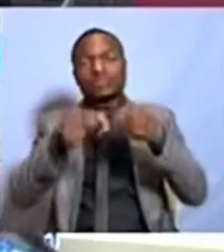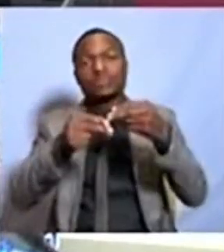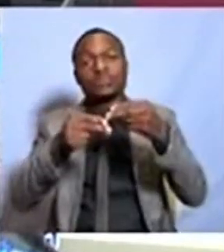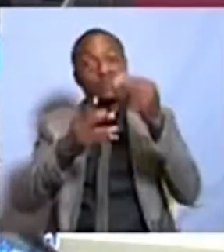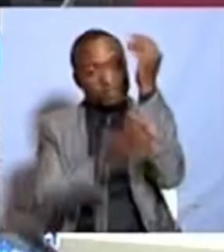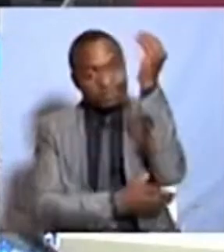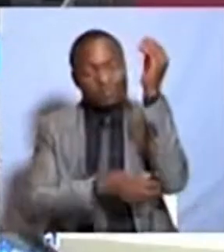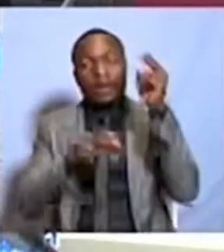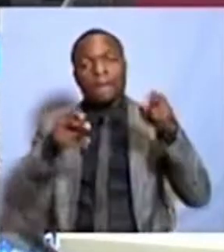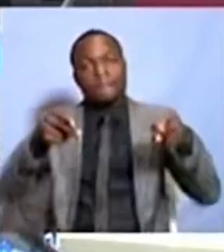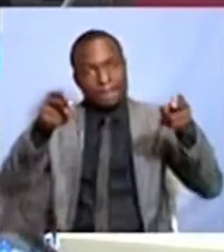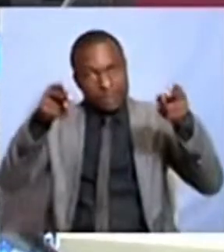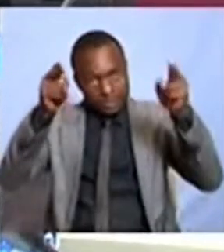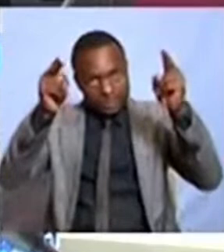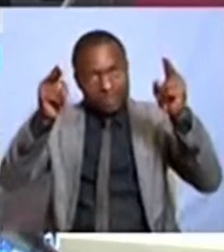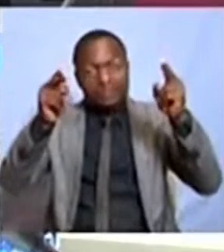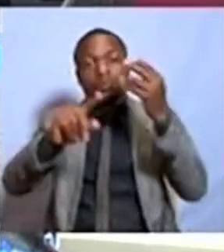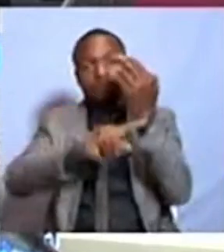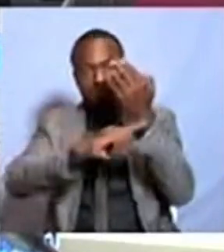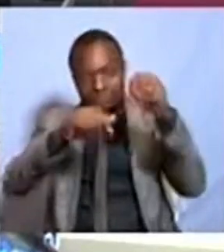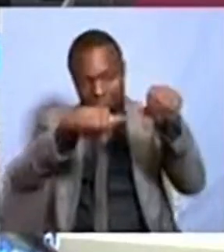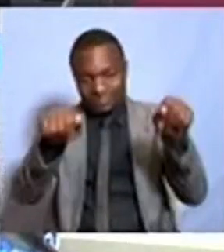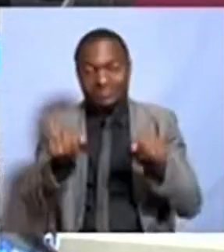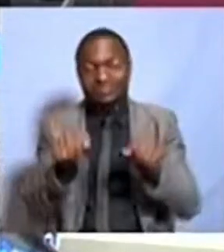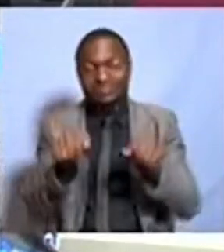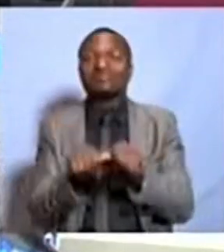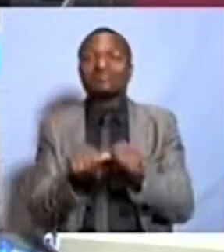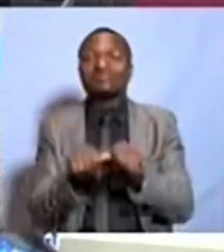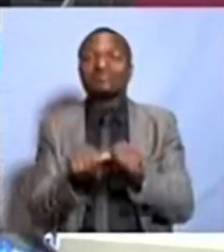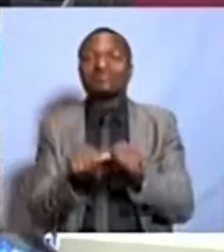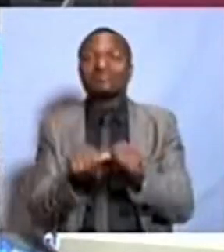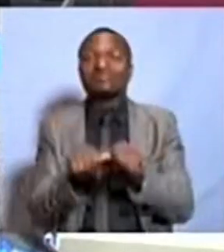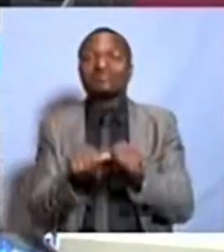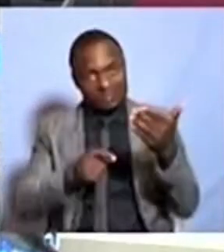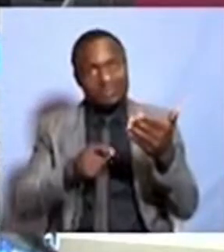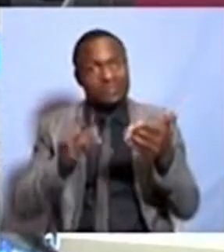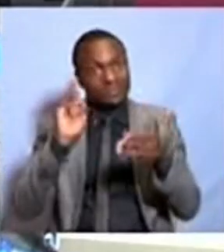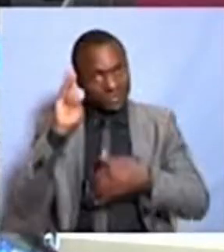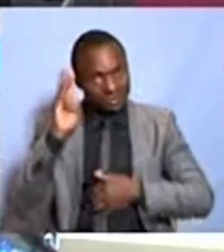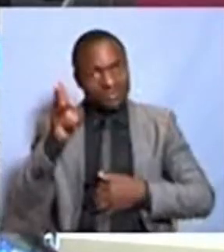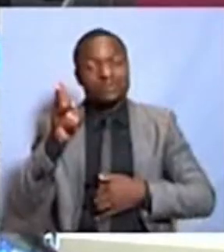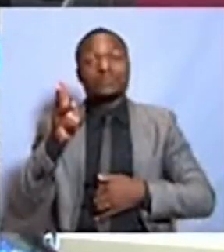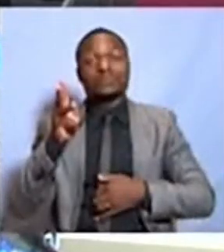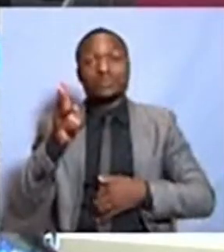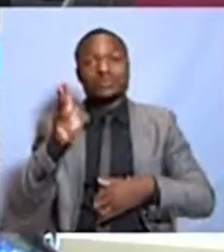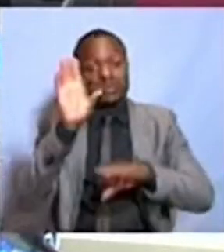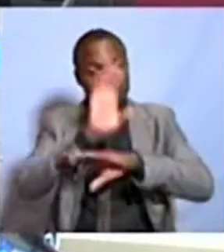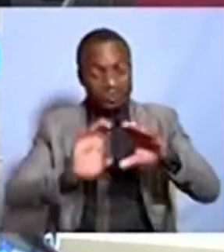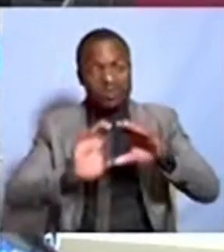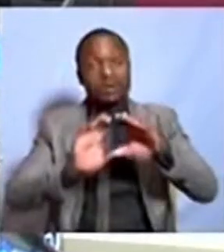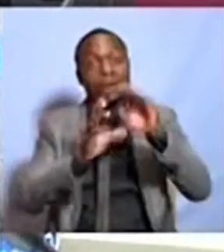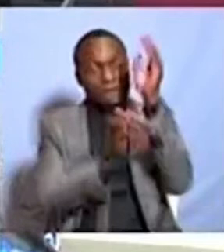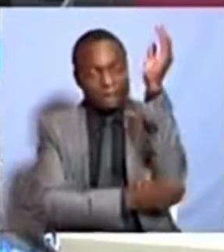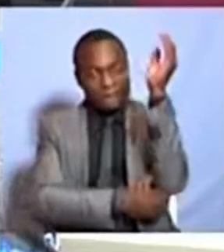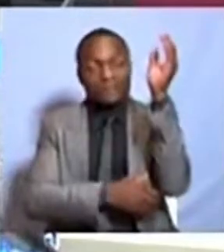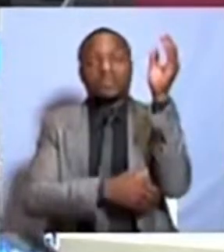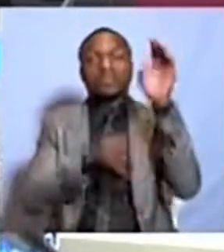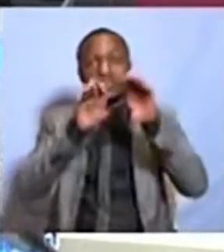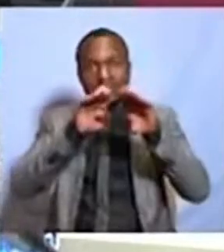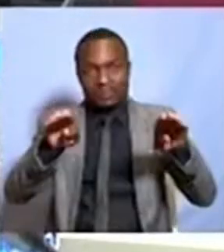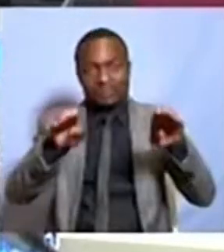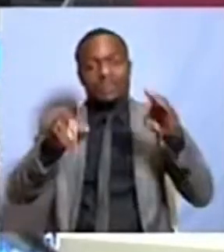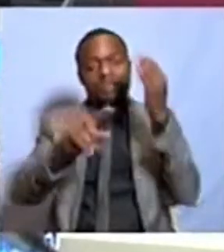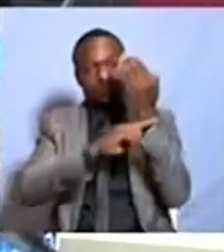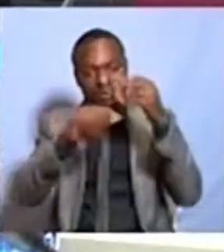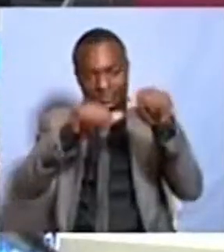higher in the urban setting. So I think that's what we would attribute our poverty levels in the urban areas to. Thank